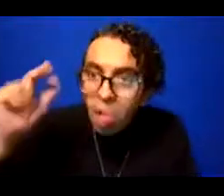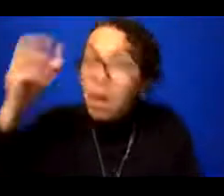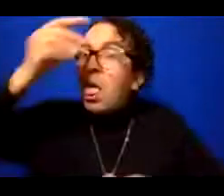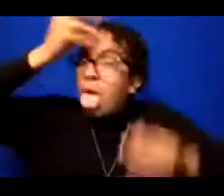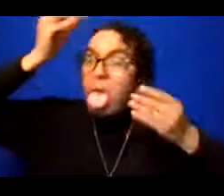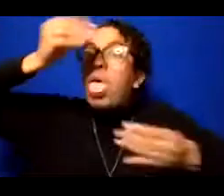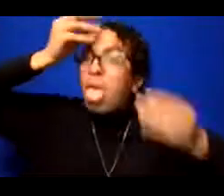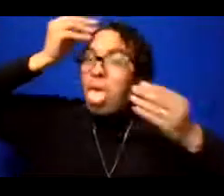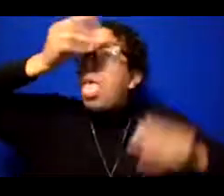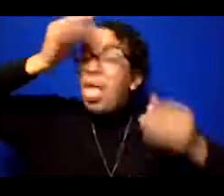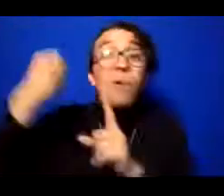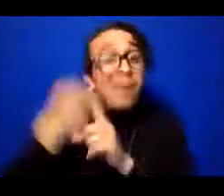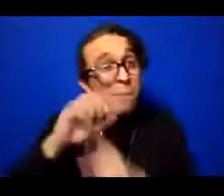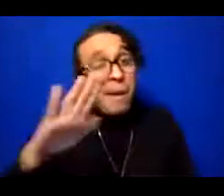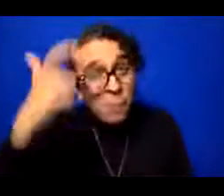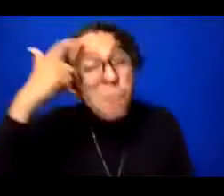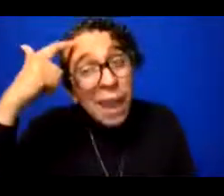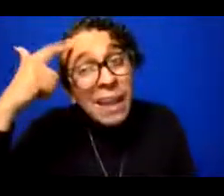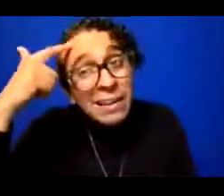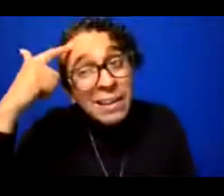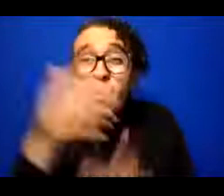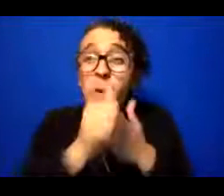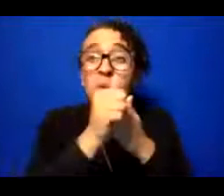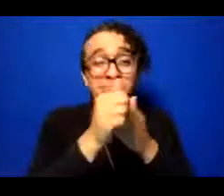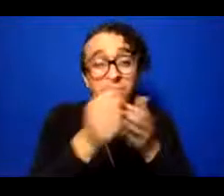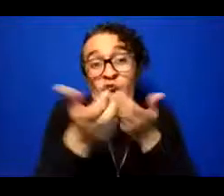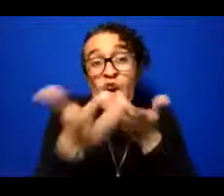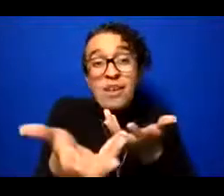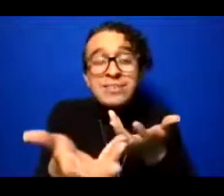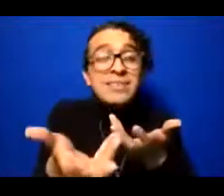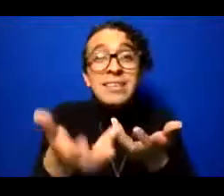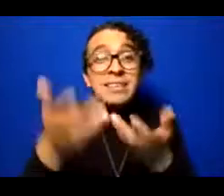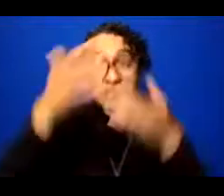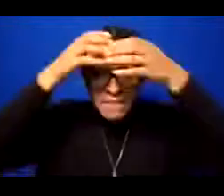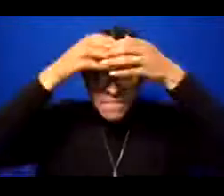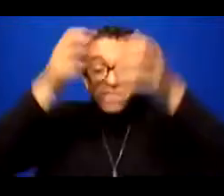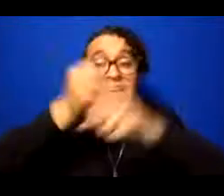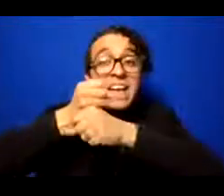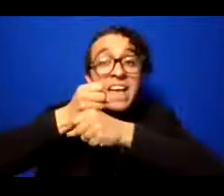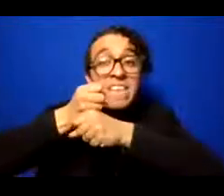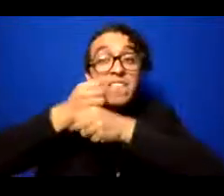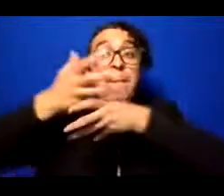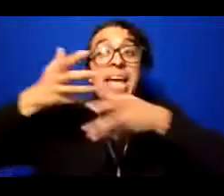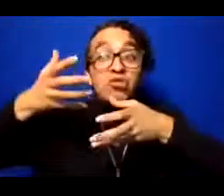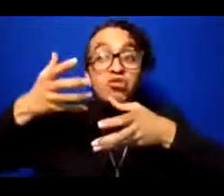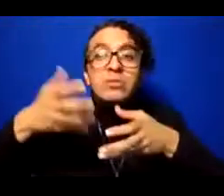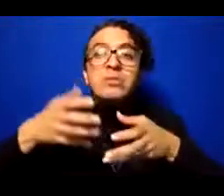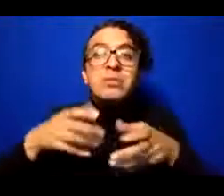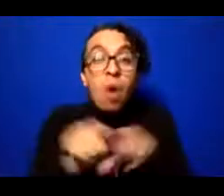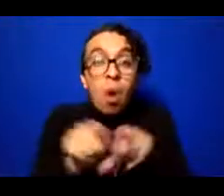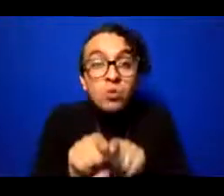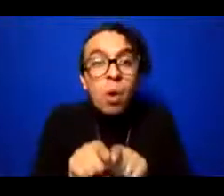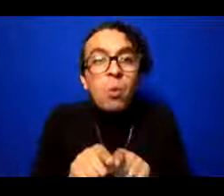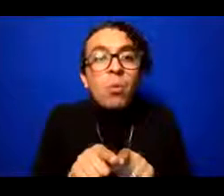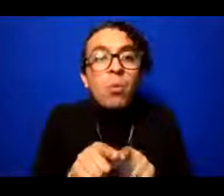again impacts the brain and can lead to inflammation, and also leads to increased sympathetic tone, which also